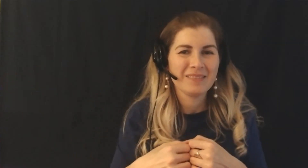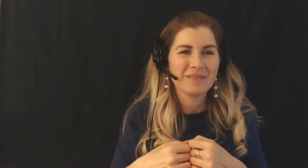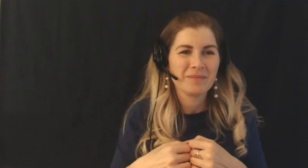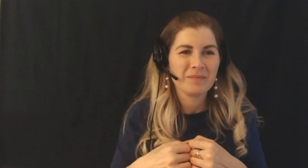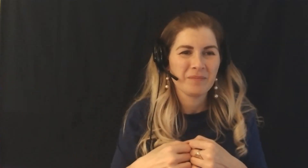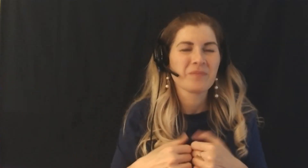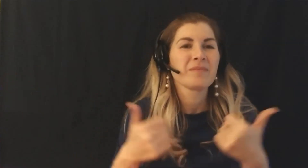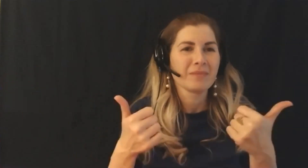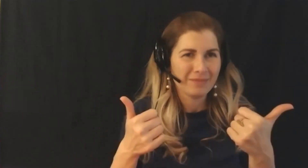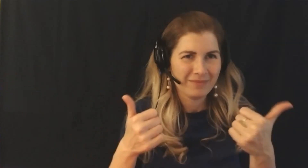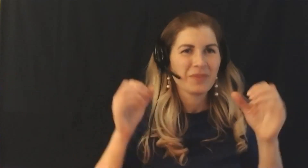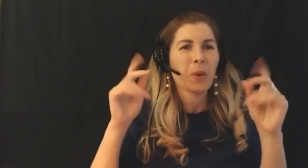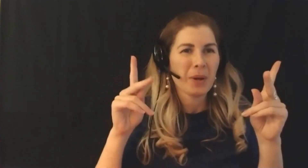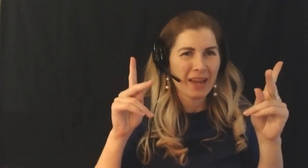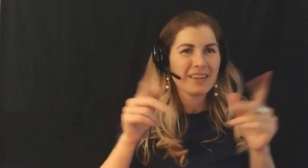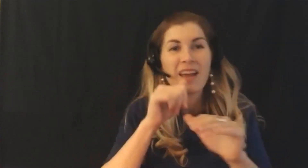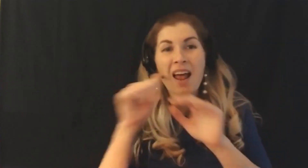All right, you can hide again.